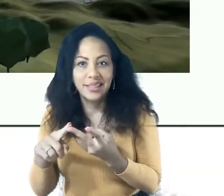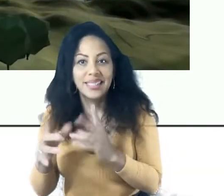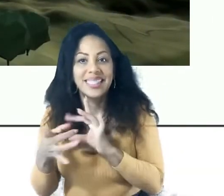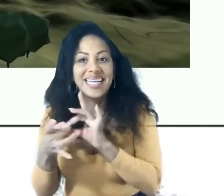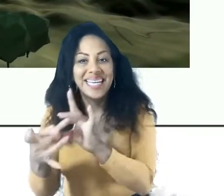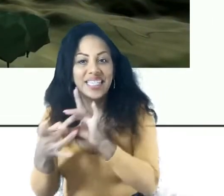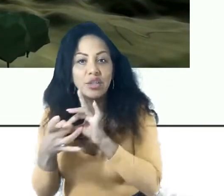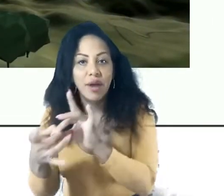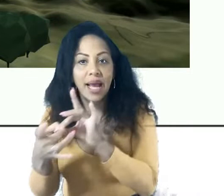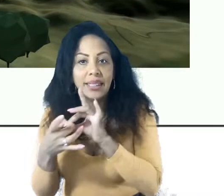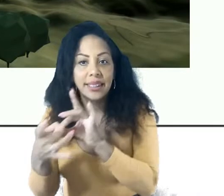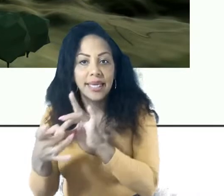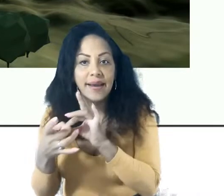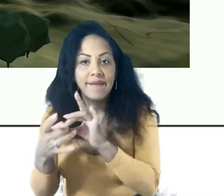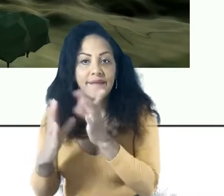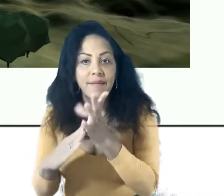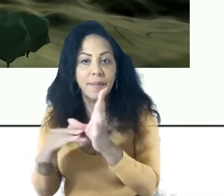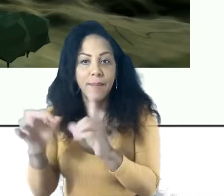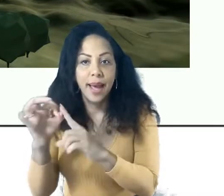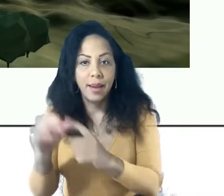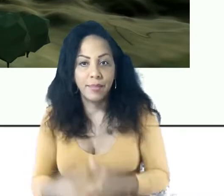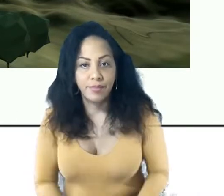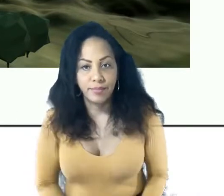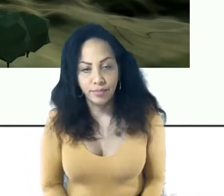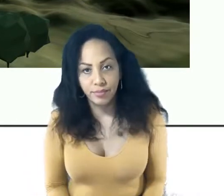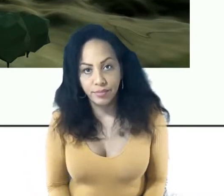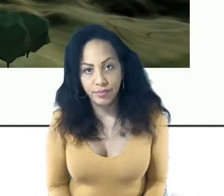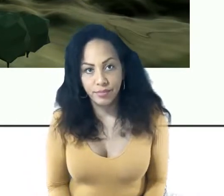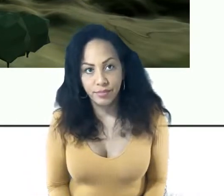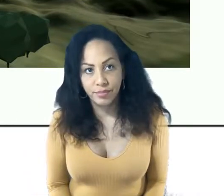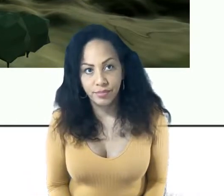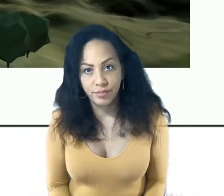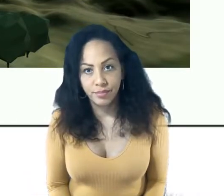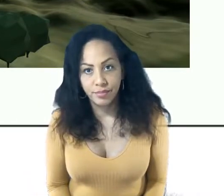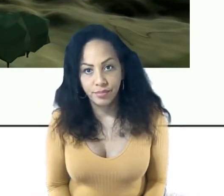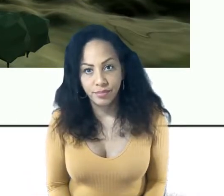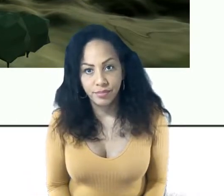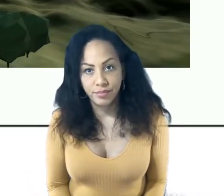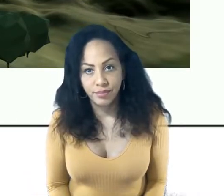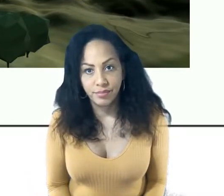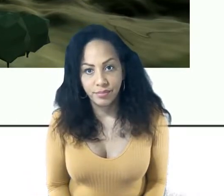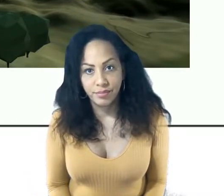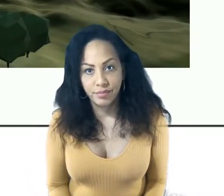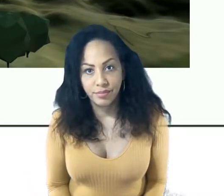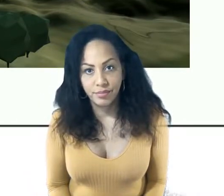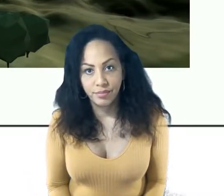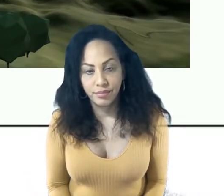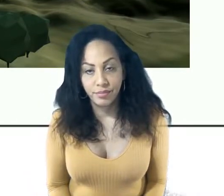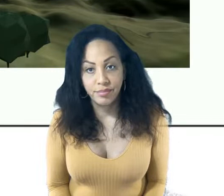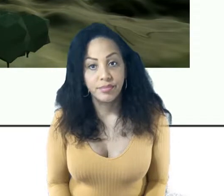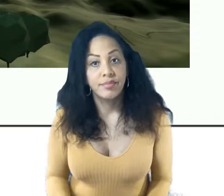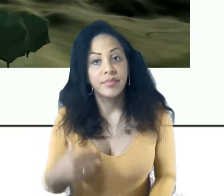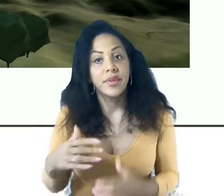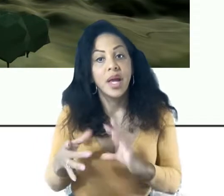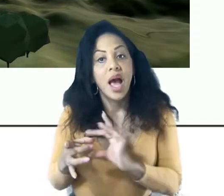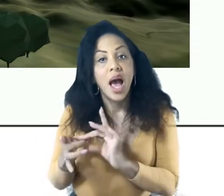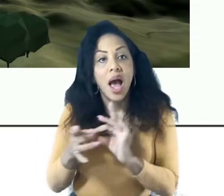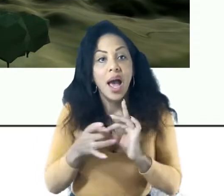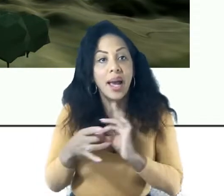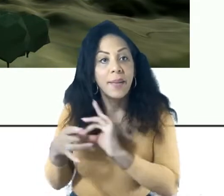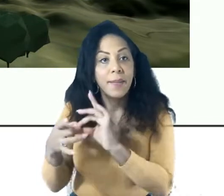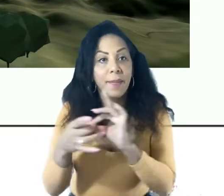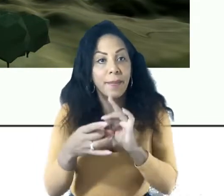Here we go. So this was made in collaboration with some creative technologists in the area